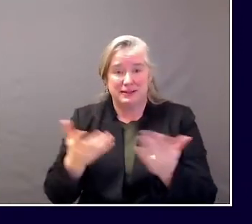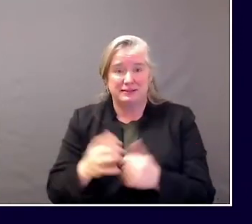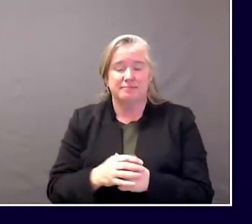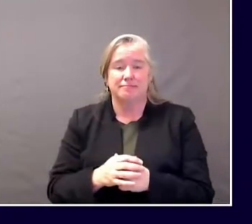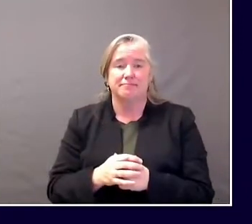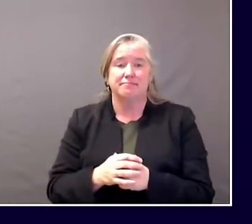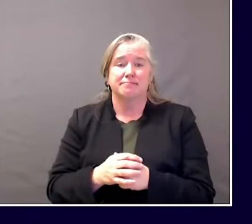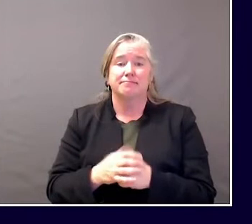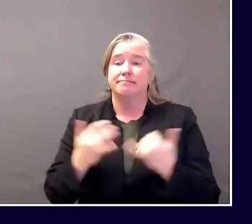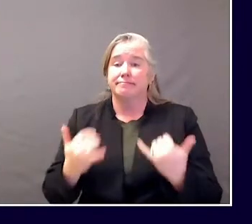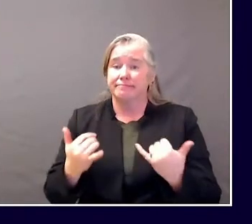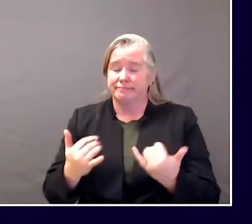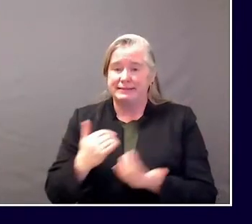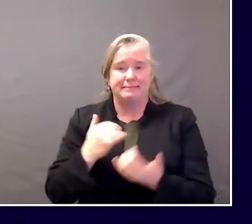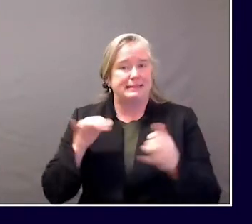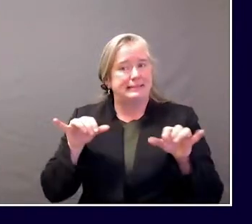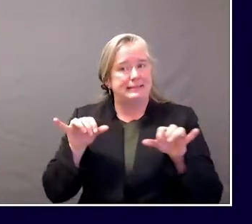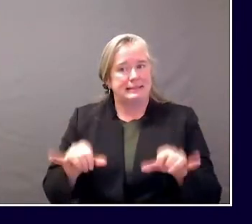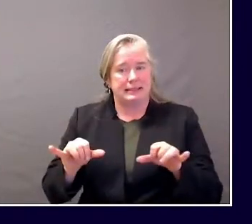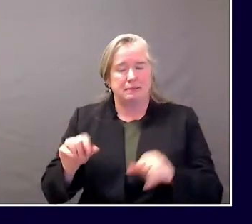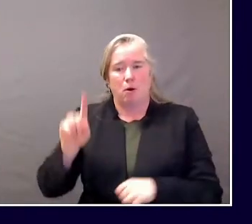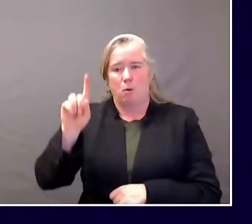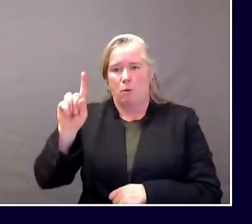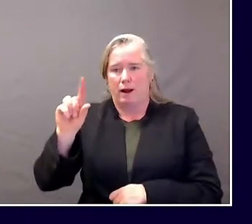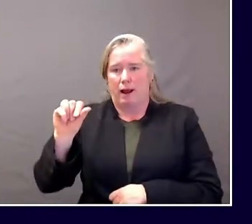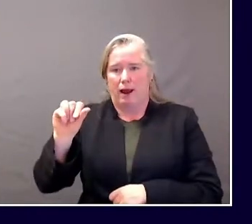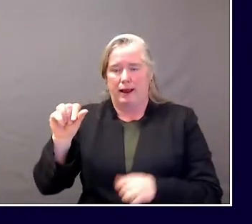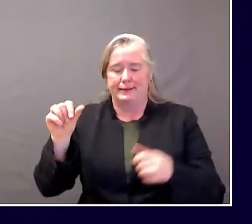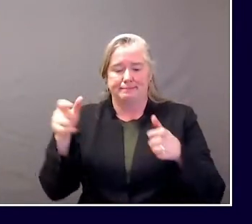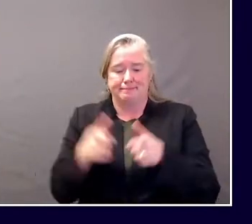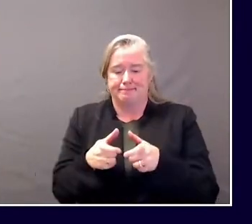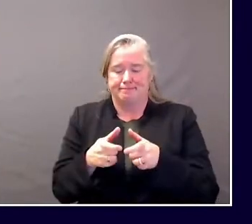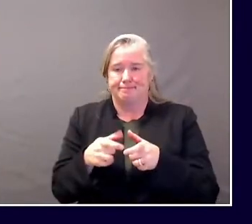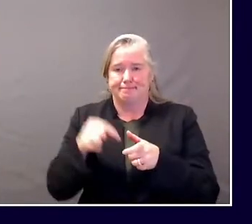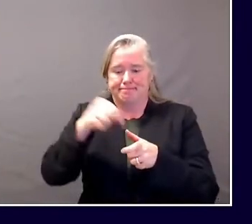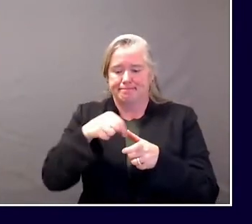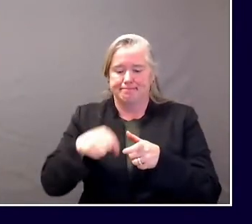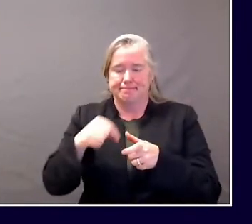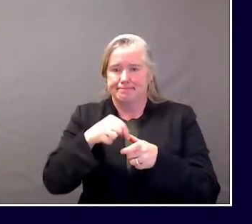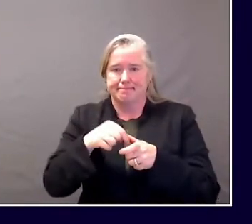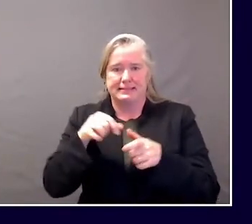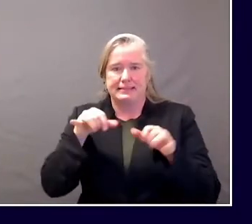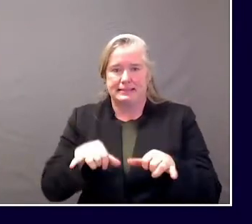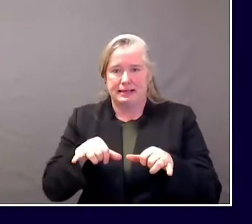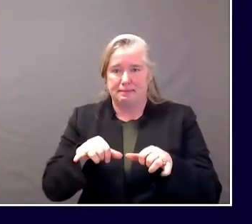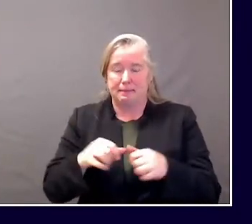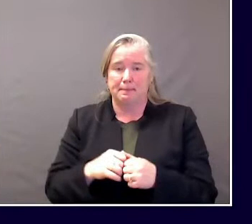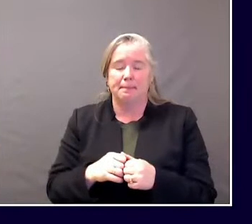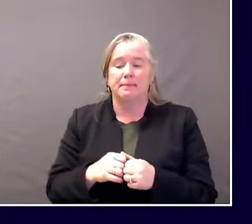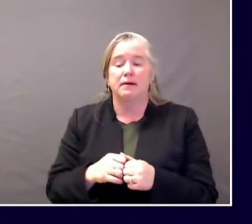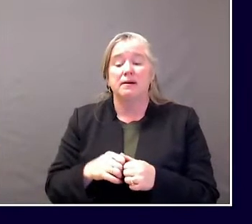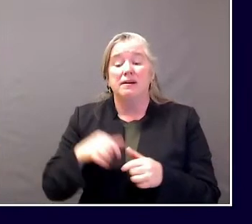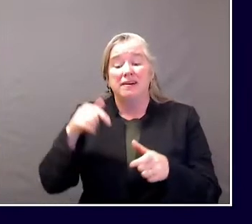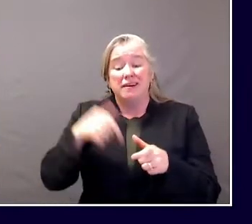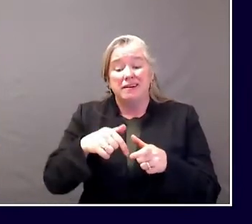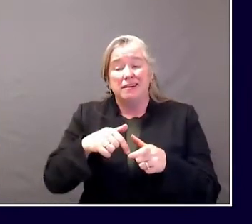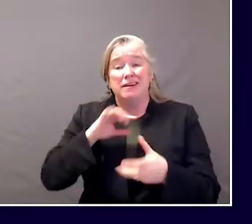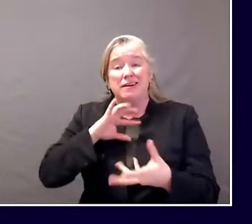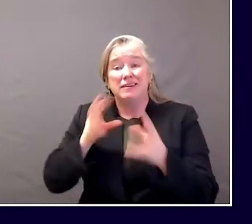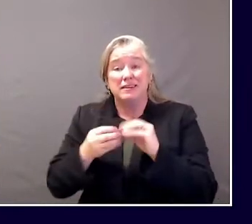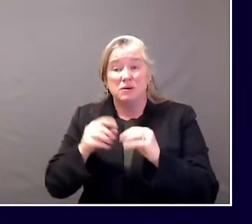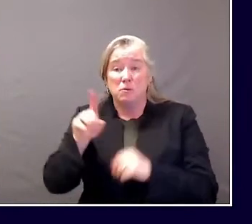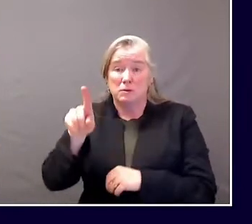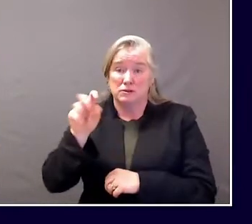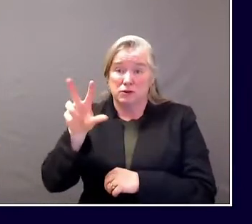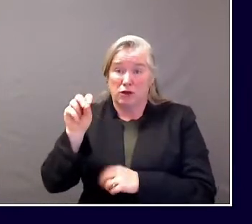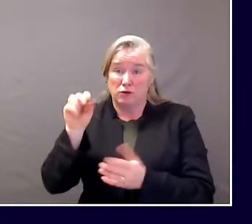squarely still within group phase 1A. That's a group that comprises roughly 130,000